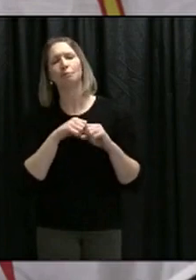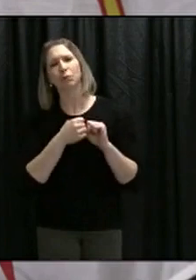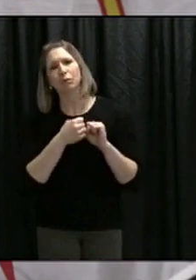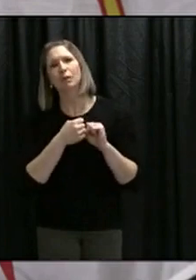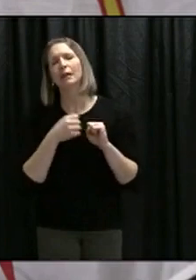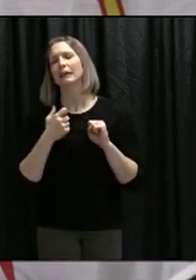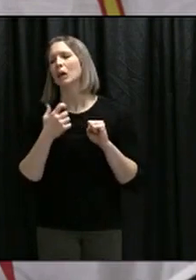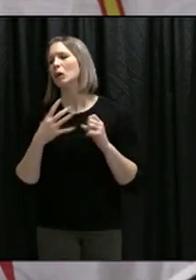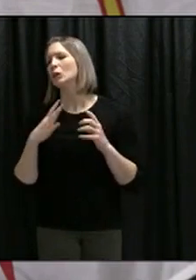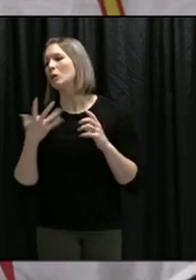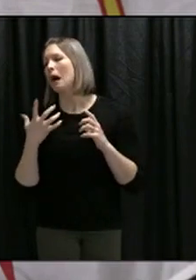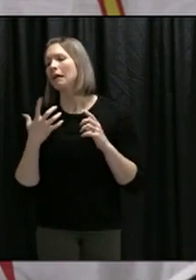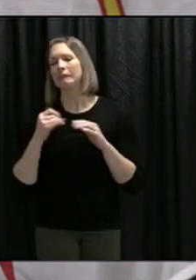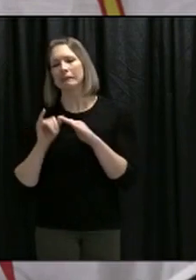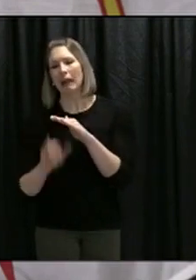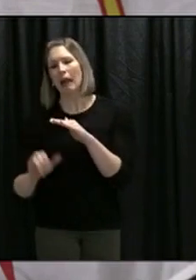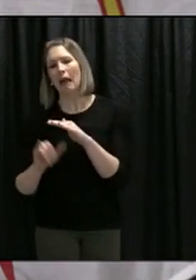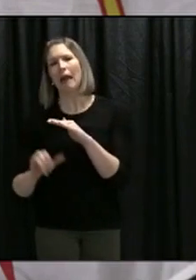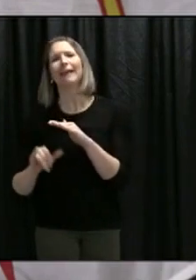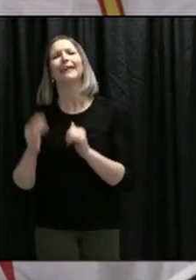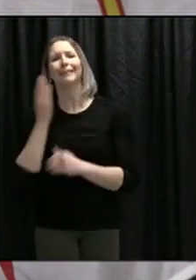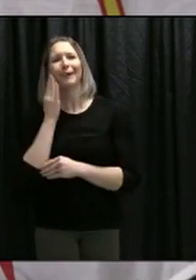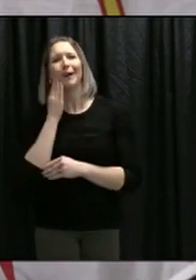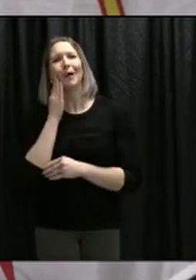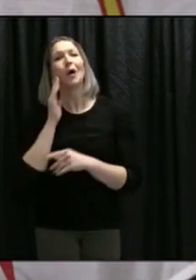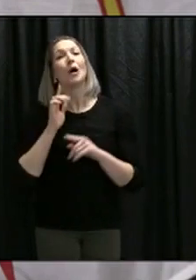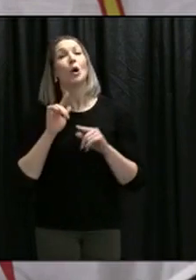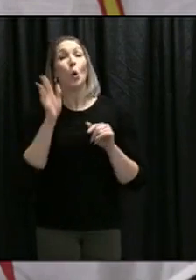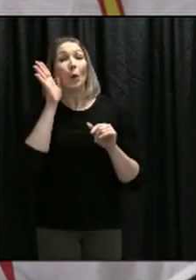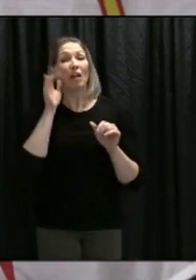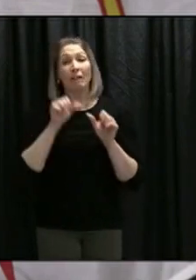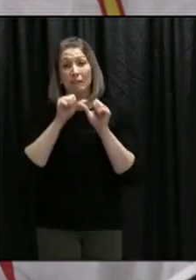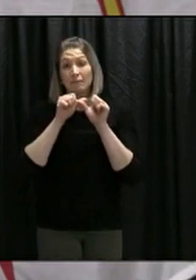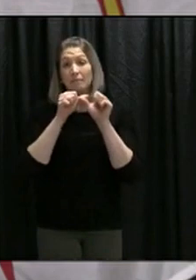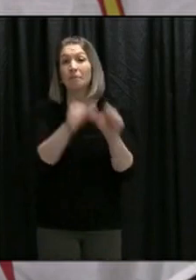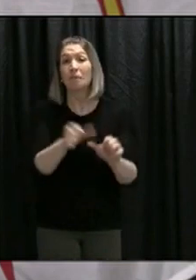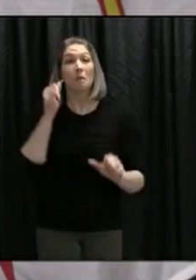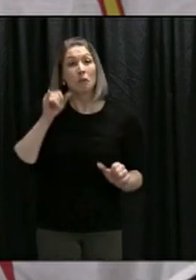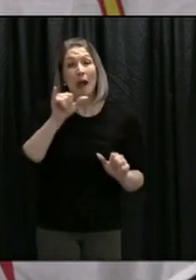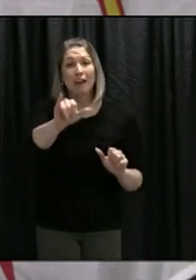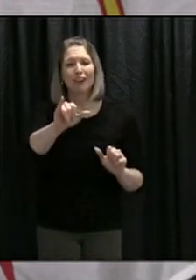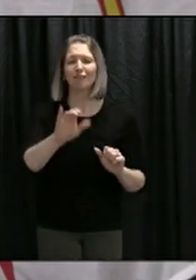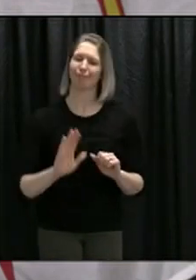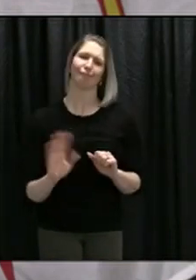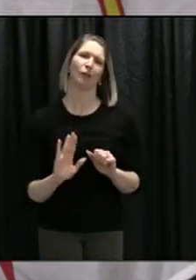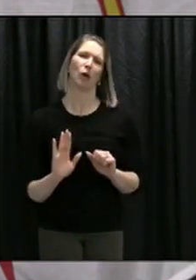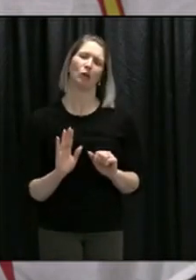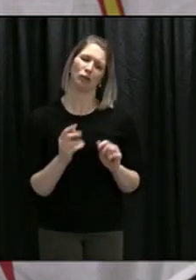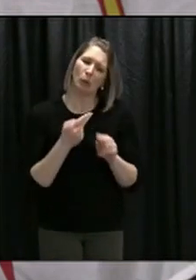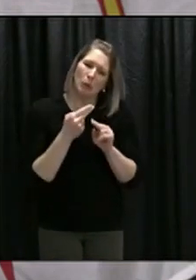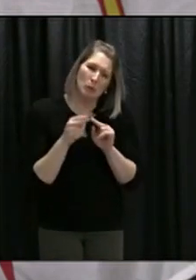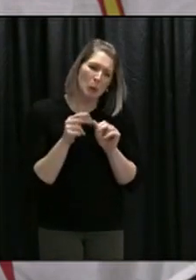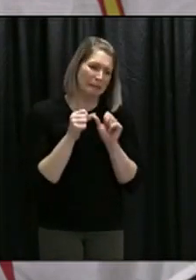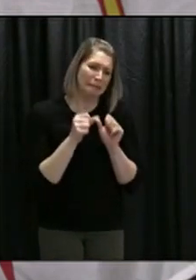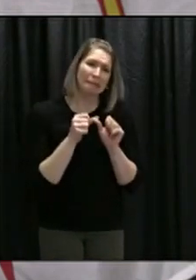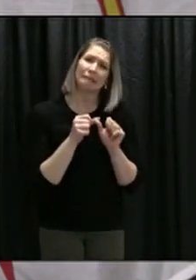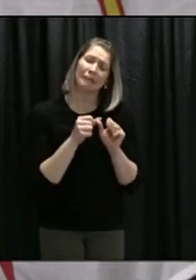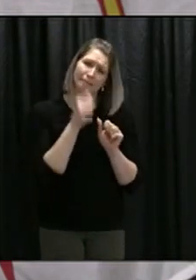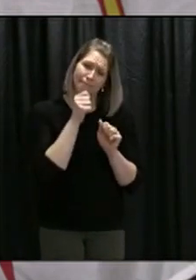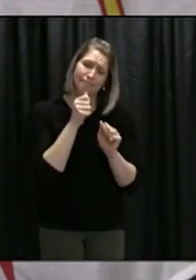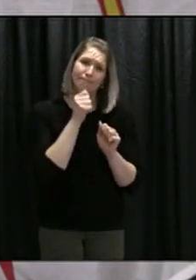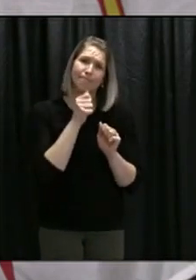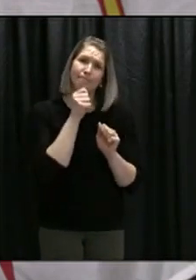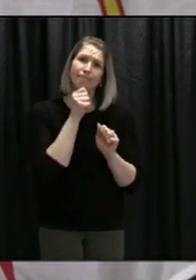now, it will not be forever. And if we continue to follow public health evidence, including regular hand washing, staying at home as much as